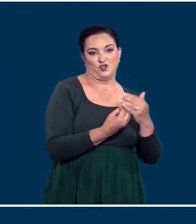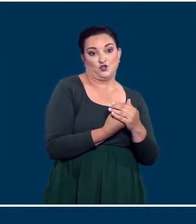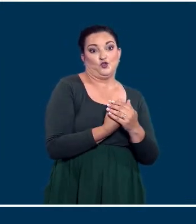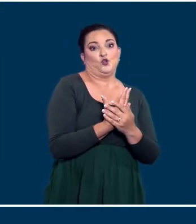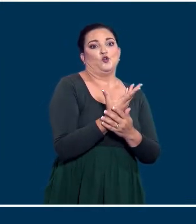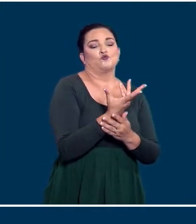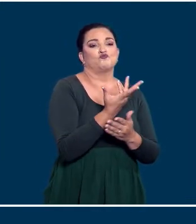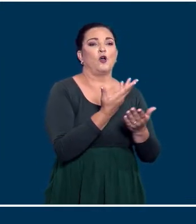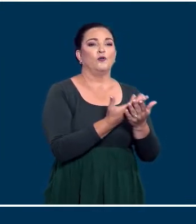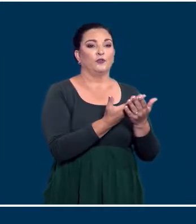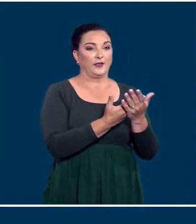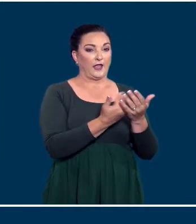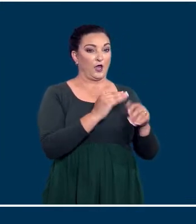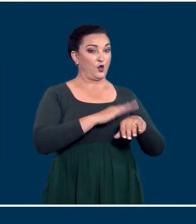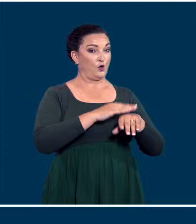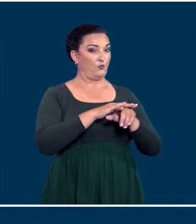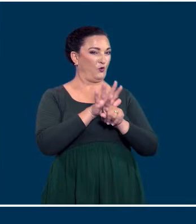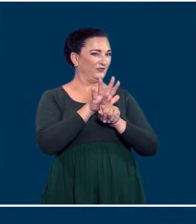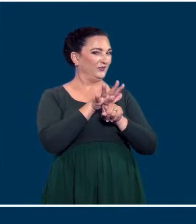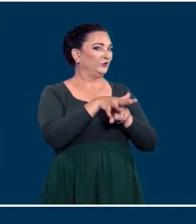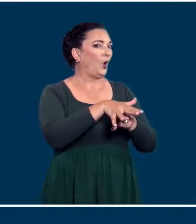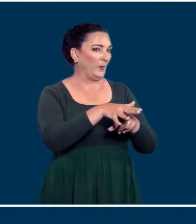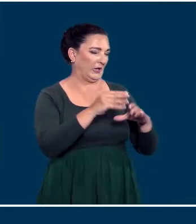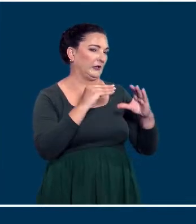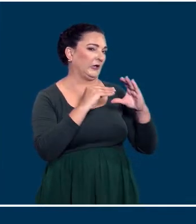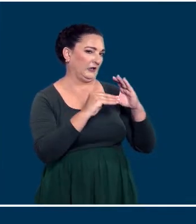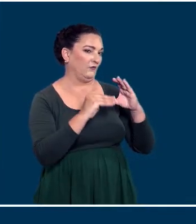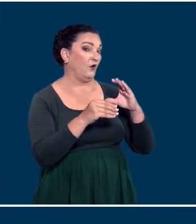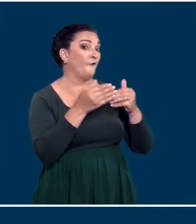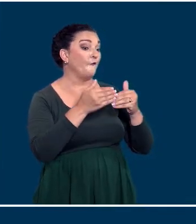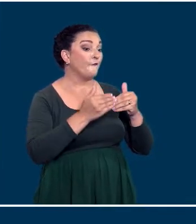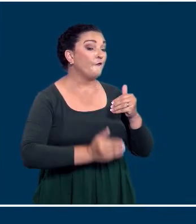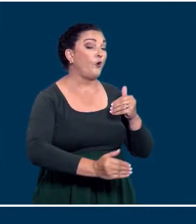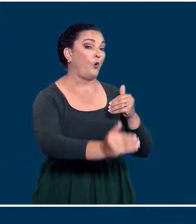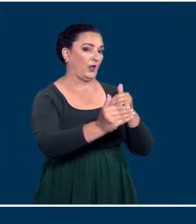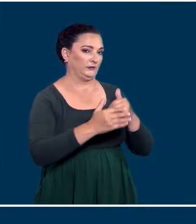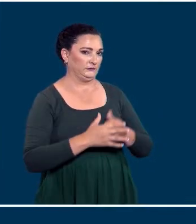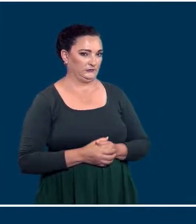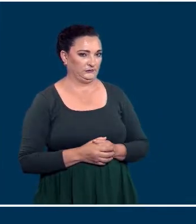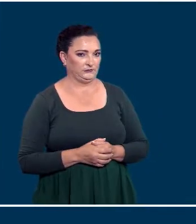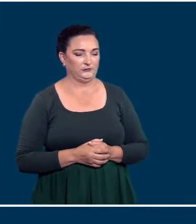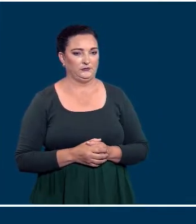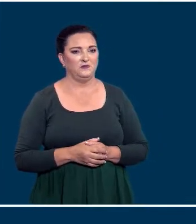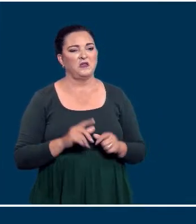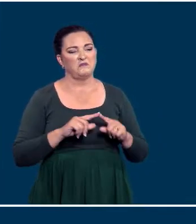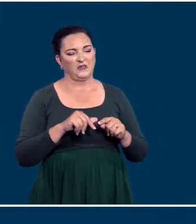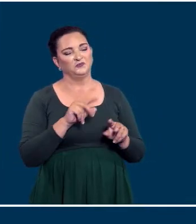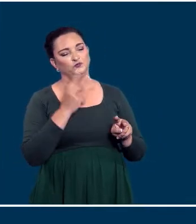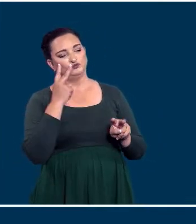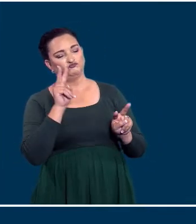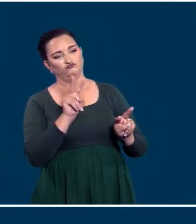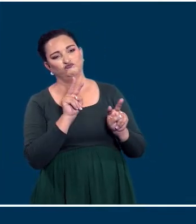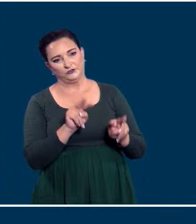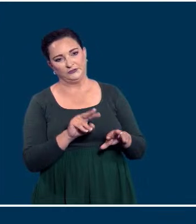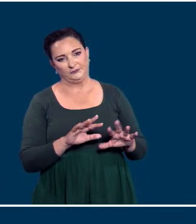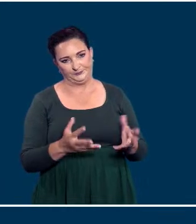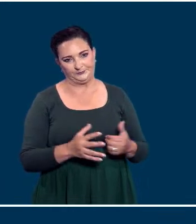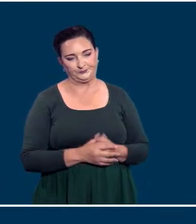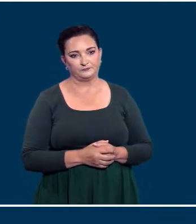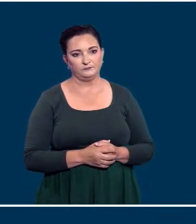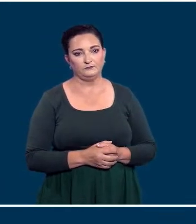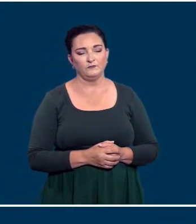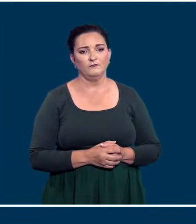likely to dominate inflation in the forecast going forward. That remains to be seen, of course. There are